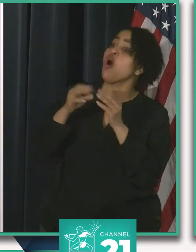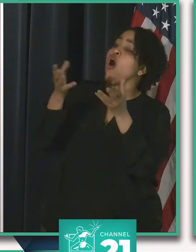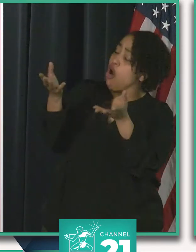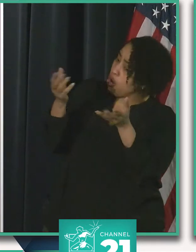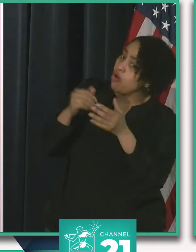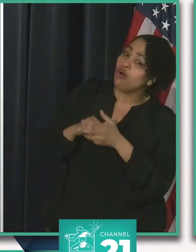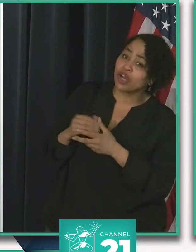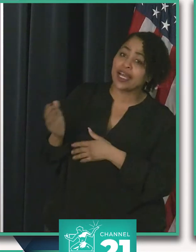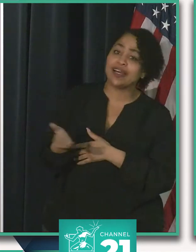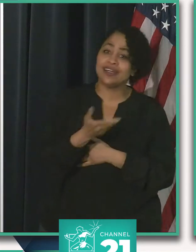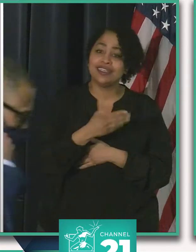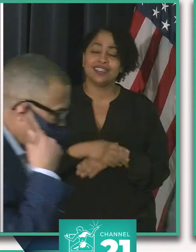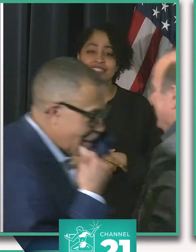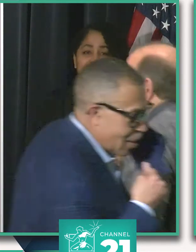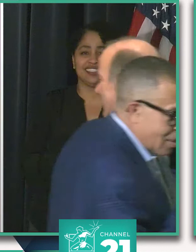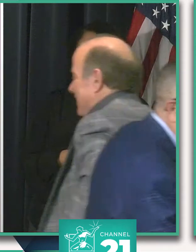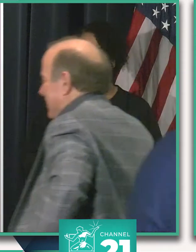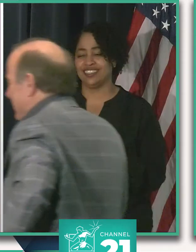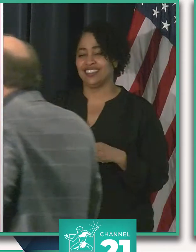up.